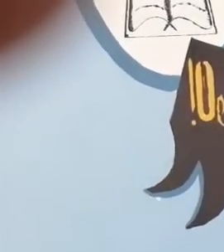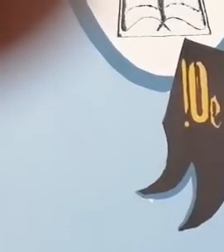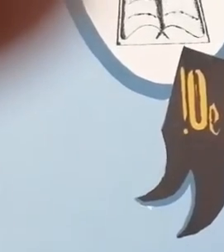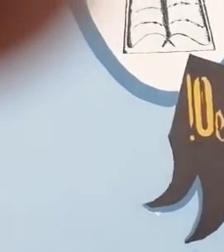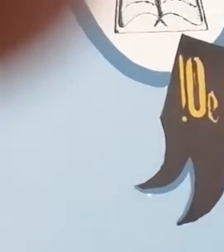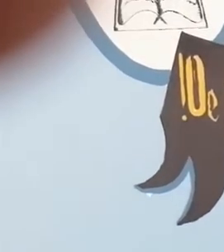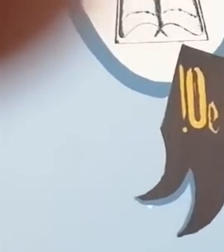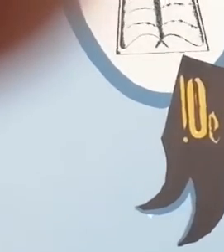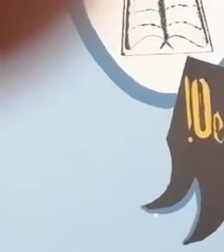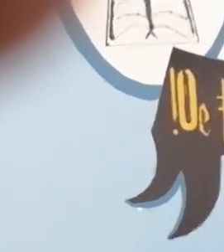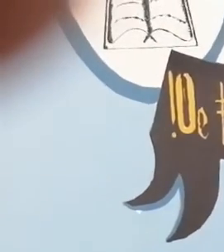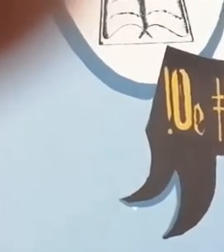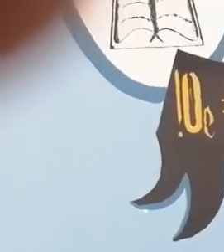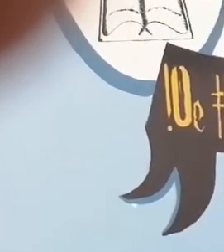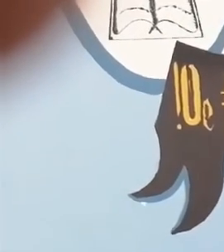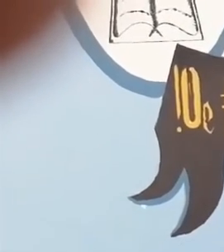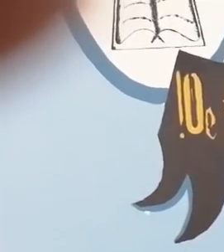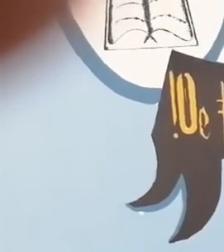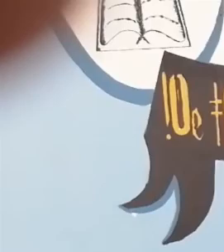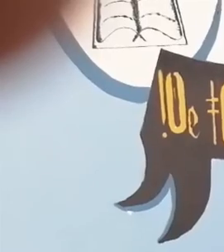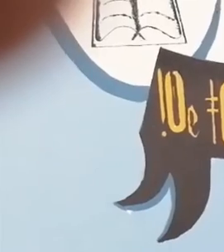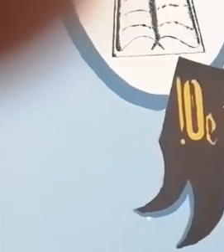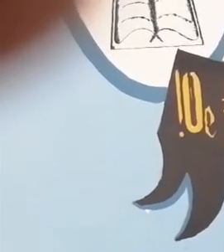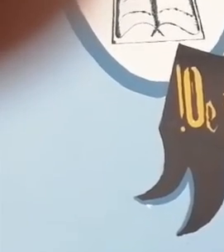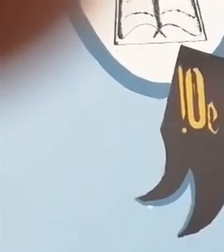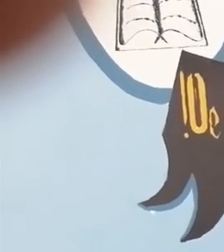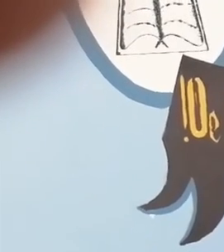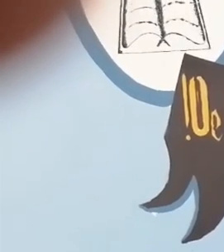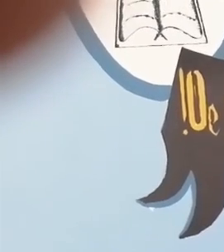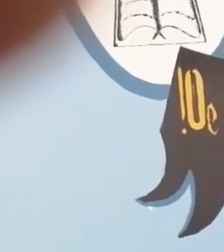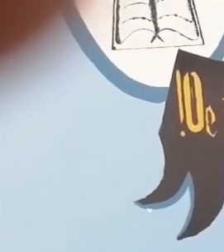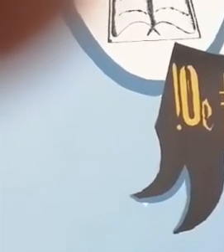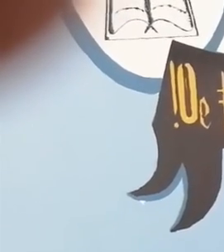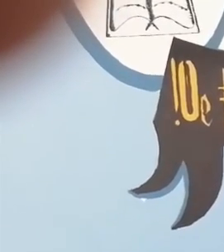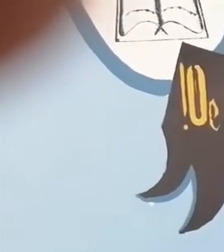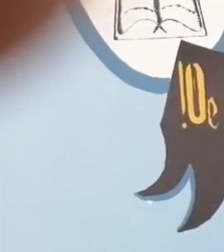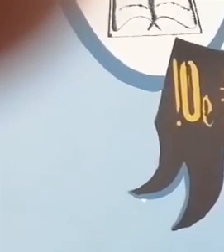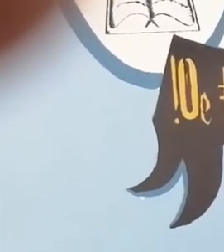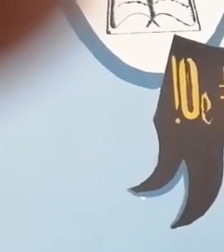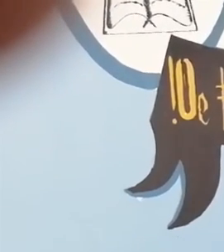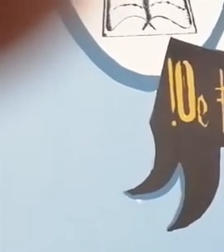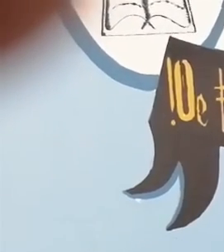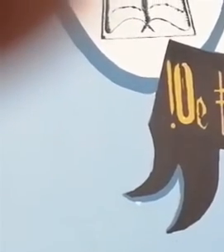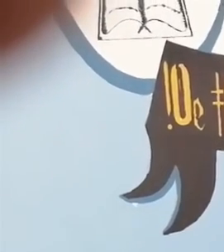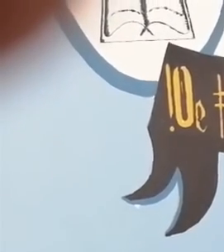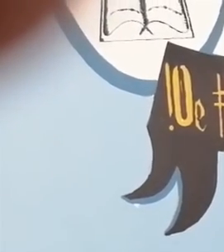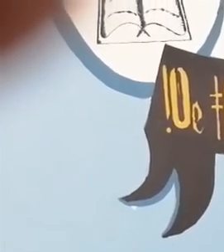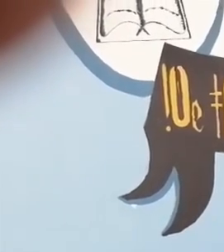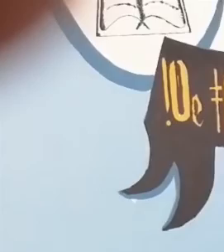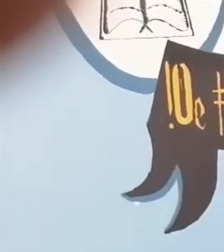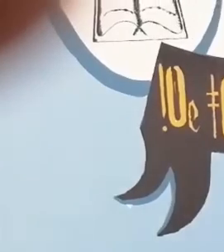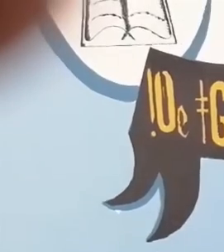God, then your mind is active and you are not far away. So all I will say is like for the kids to read. Keep on